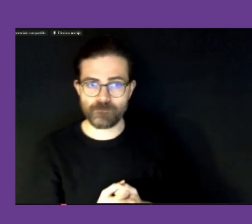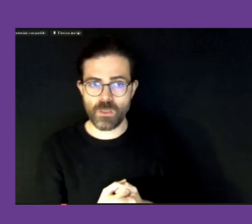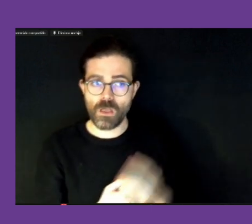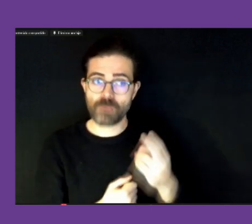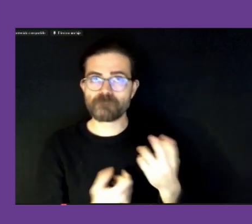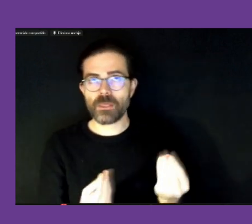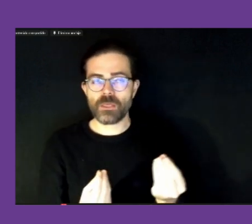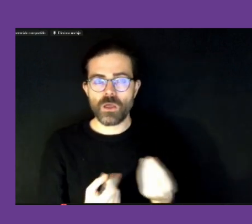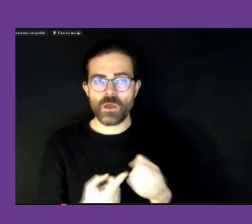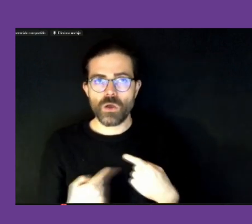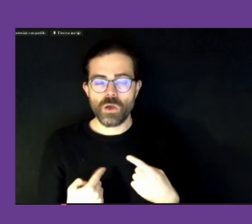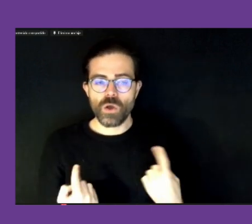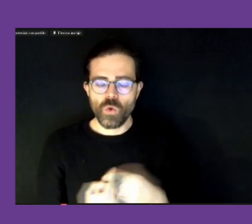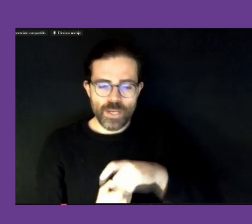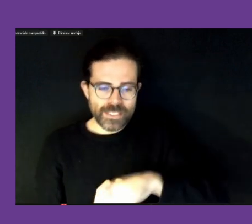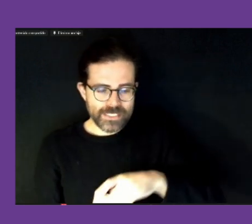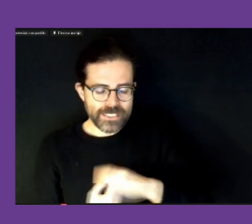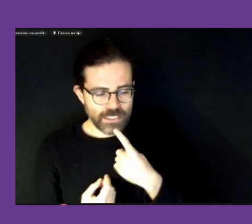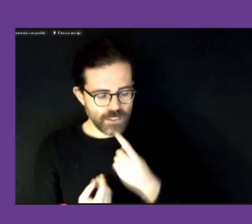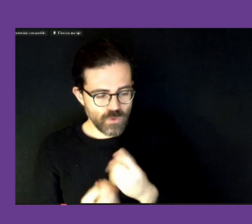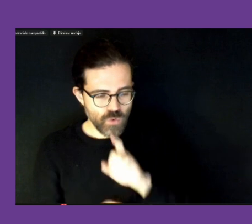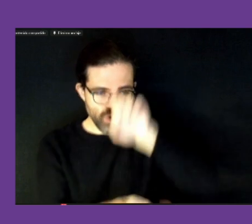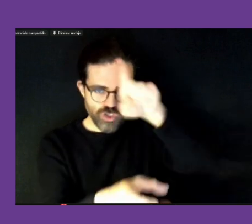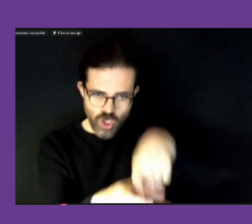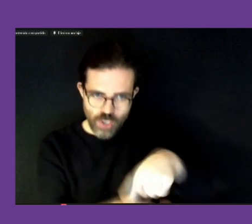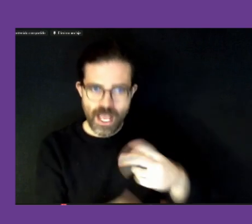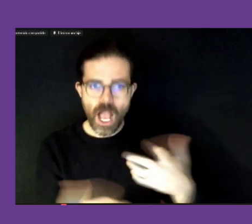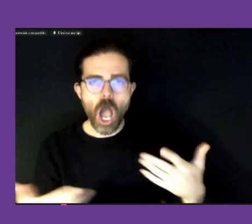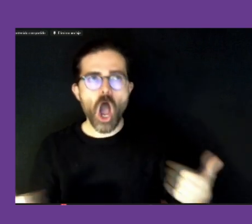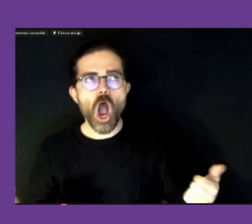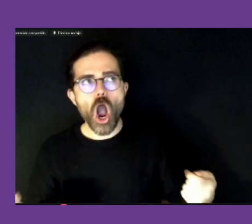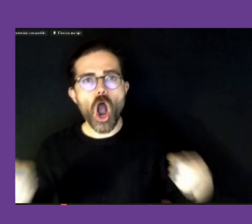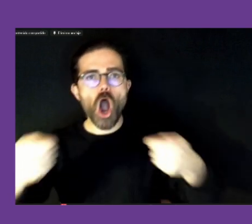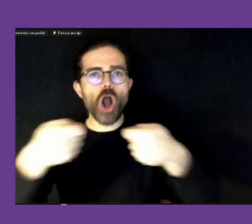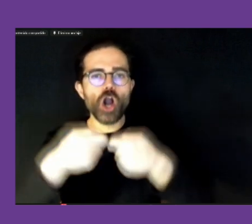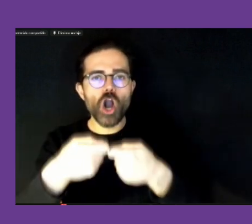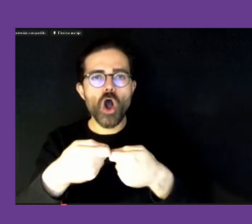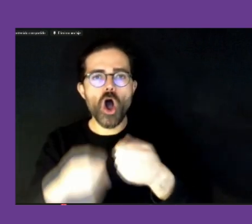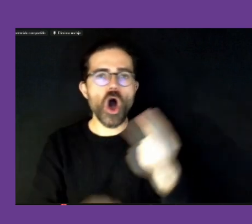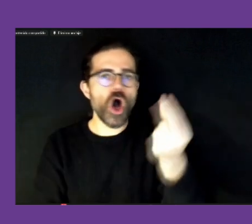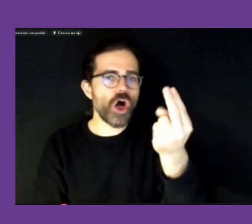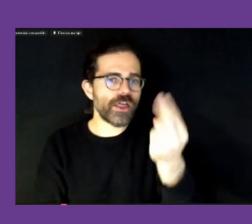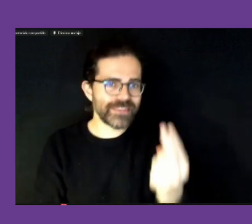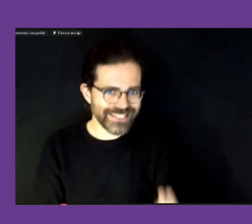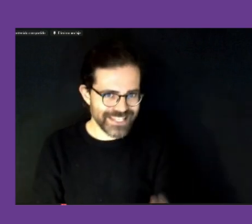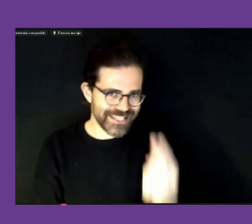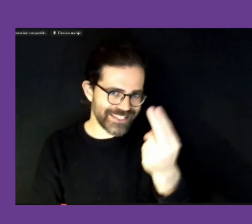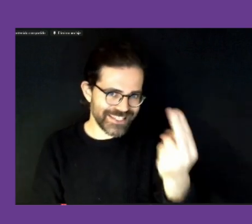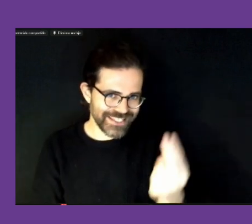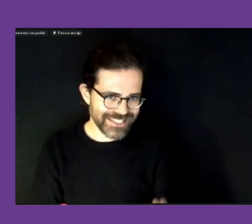how we kind of shape our contributions to the standardization world.